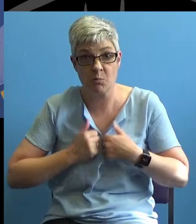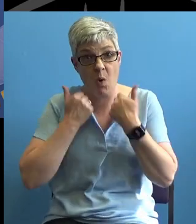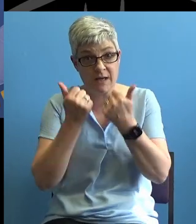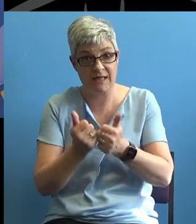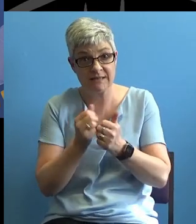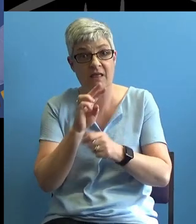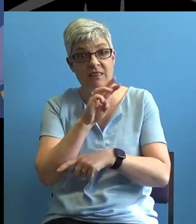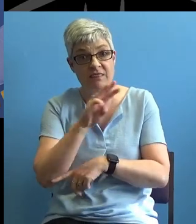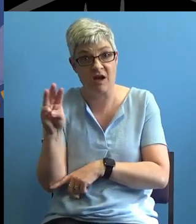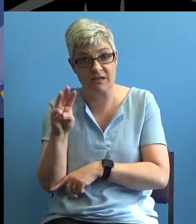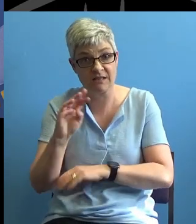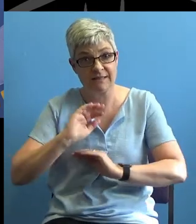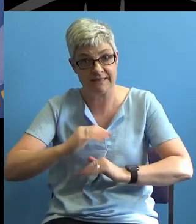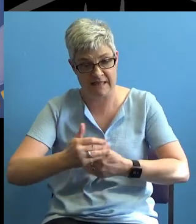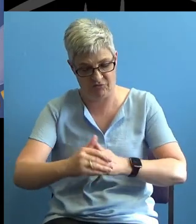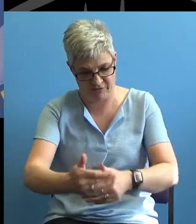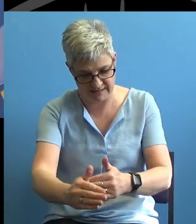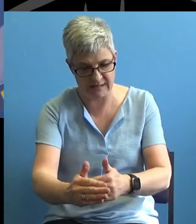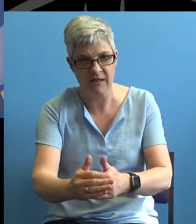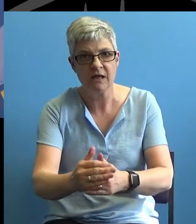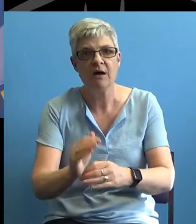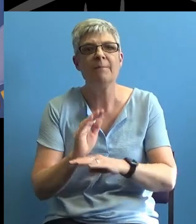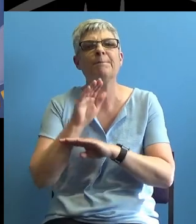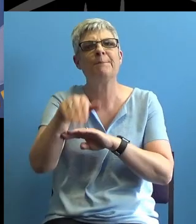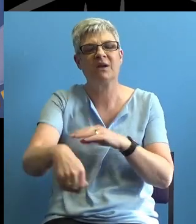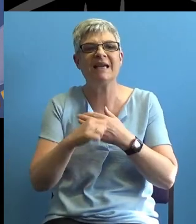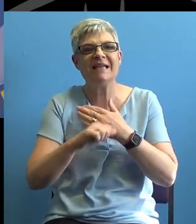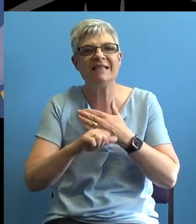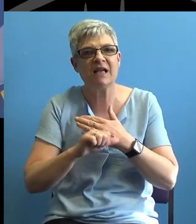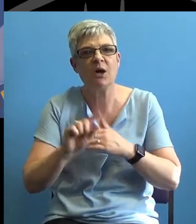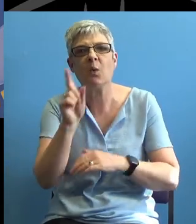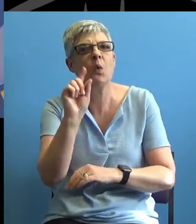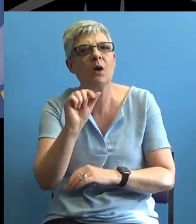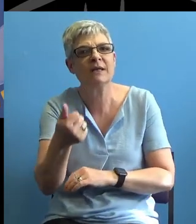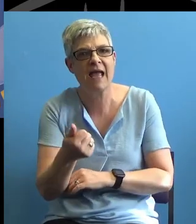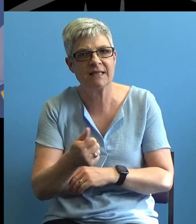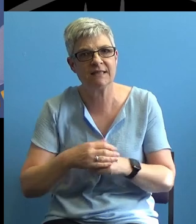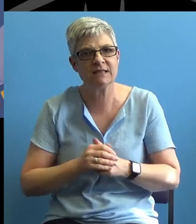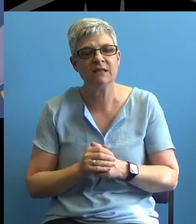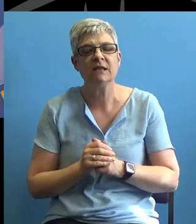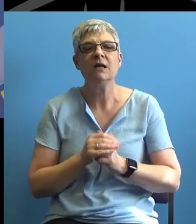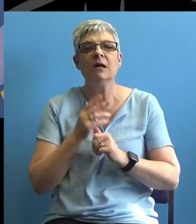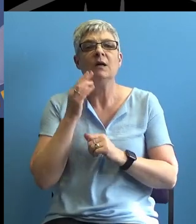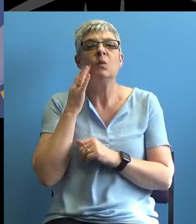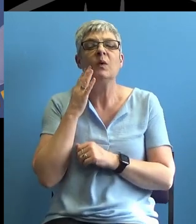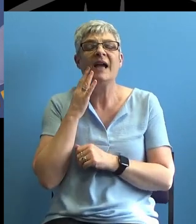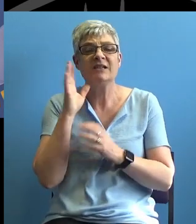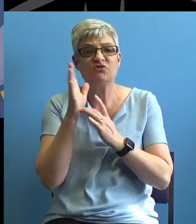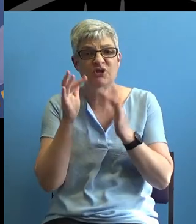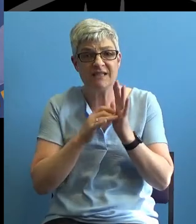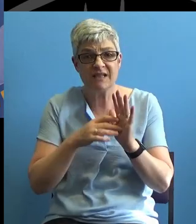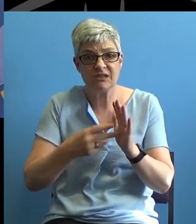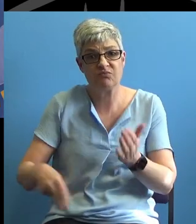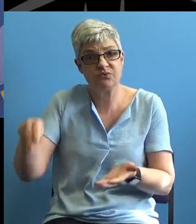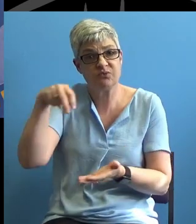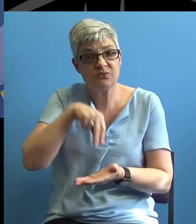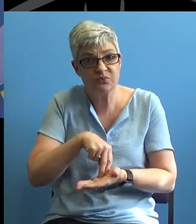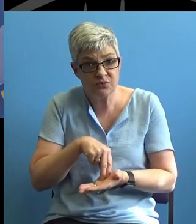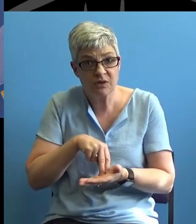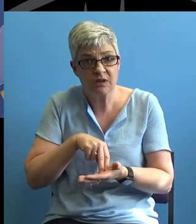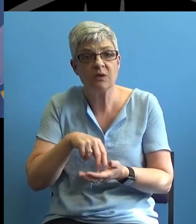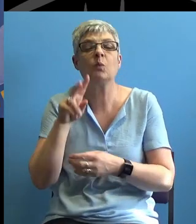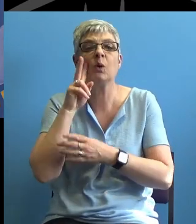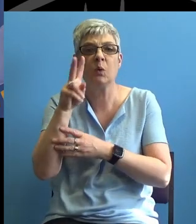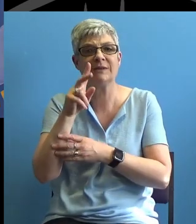the third in a series of Beyond Easter, What Next? After Jesus had risen, we had looked at his fact